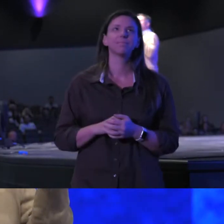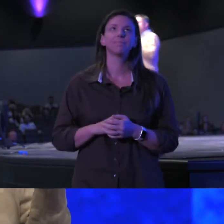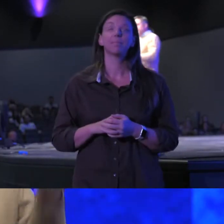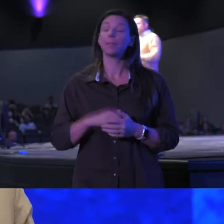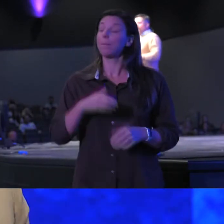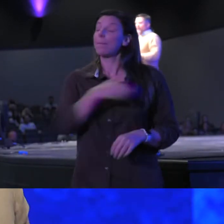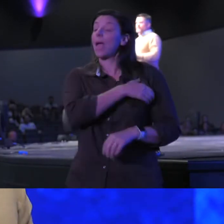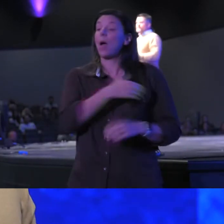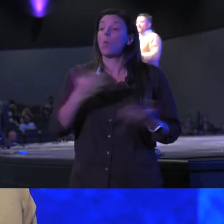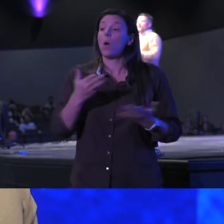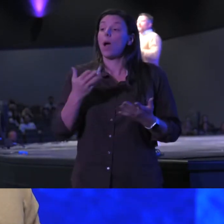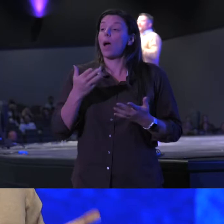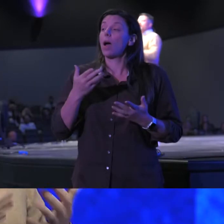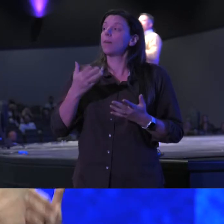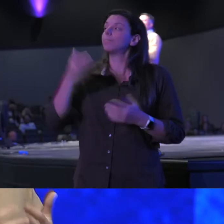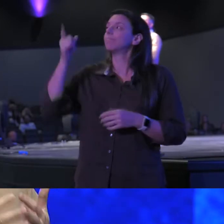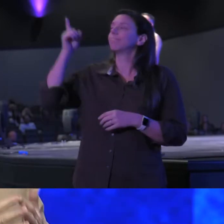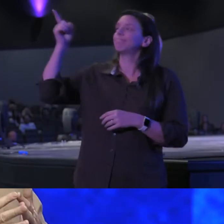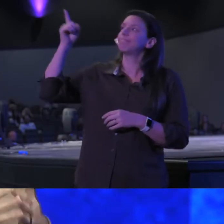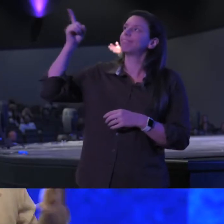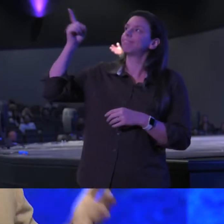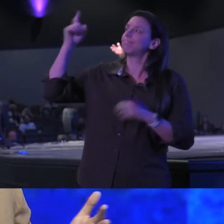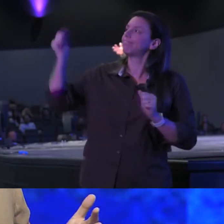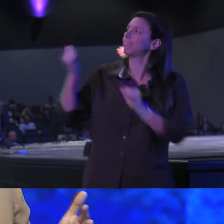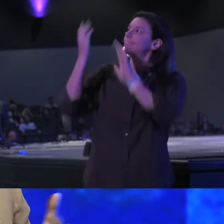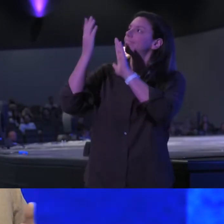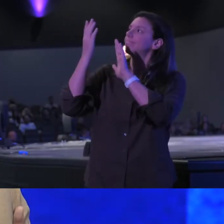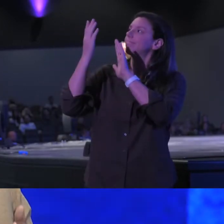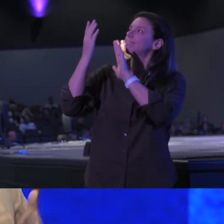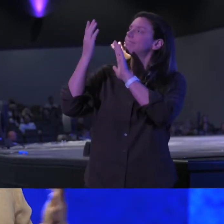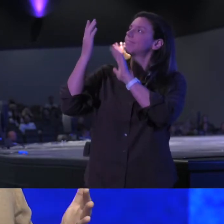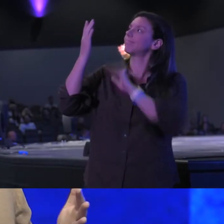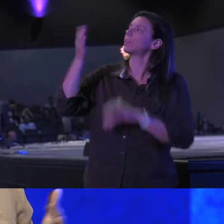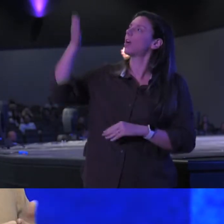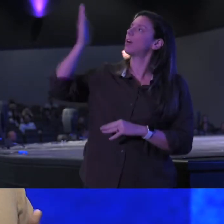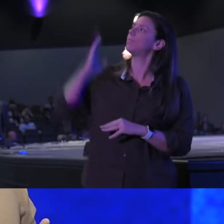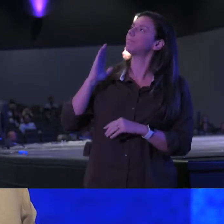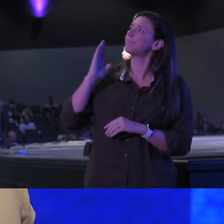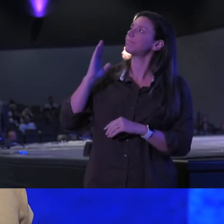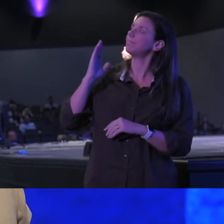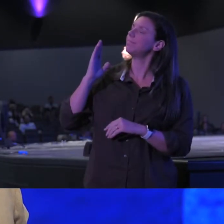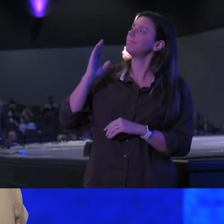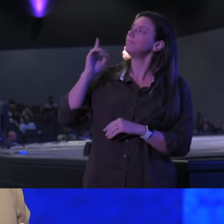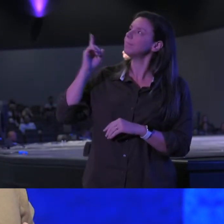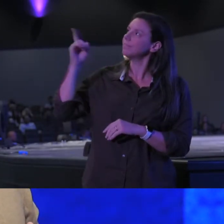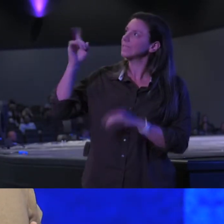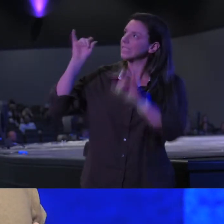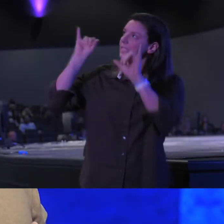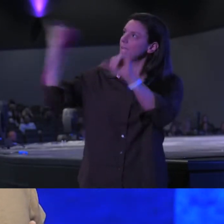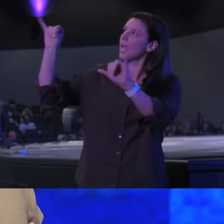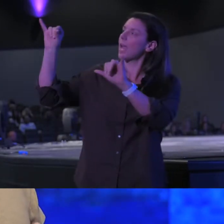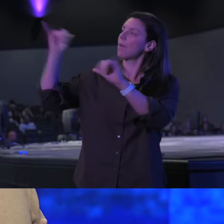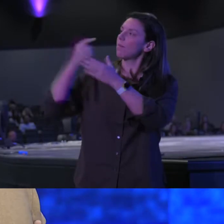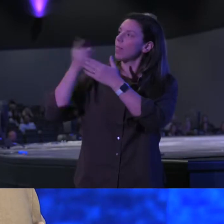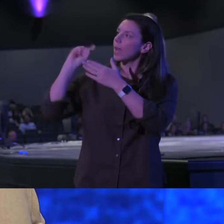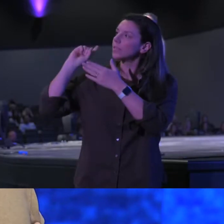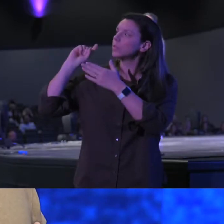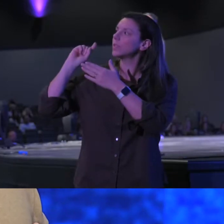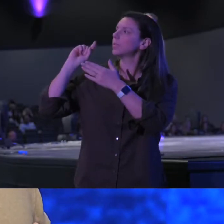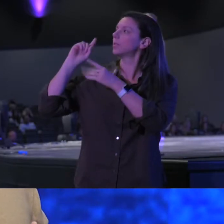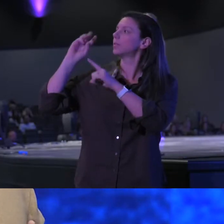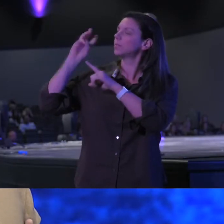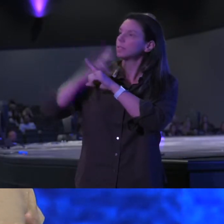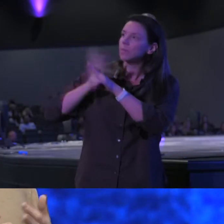come to be before. We come before a God who is the same as he was a week ago, a month ago, 6 months